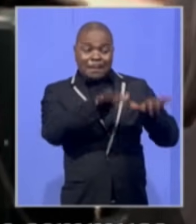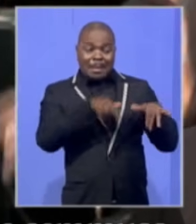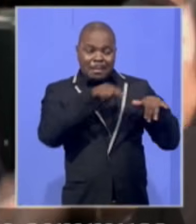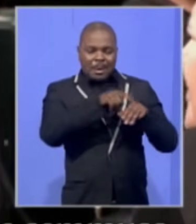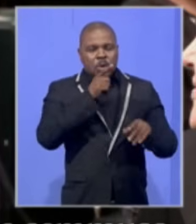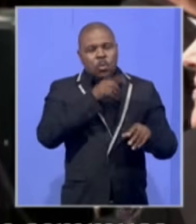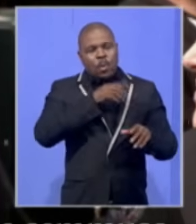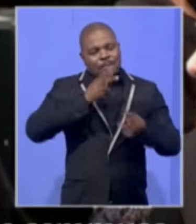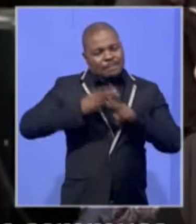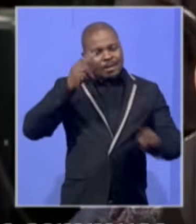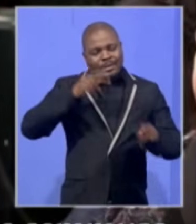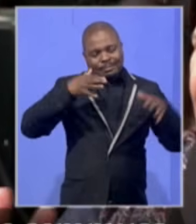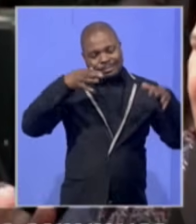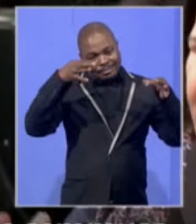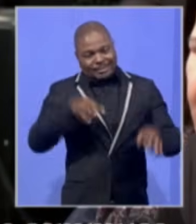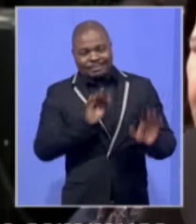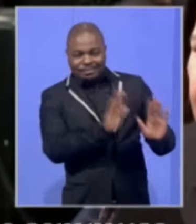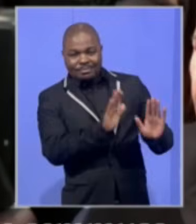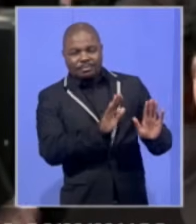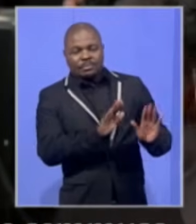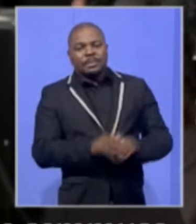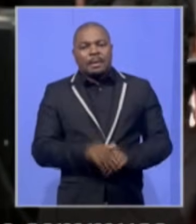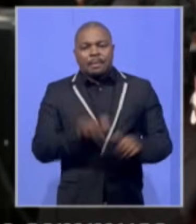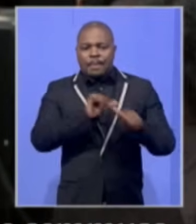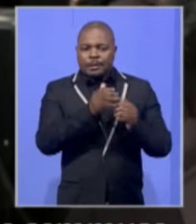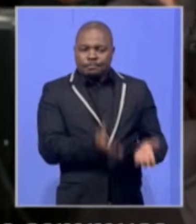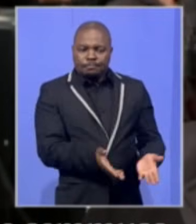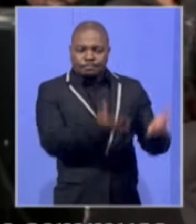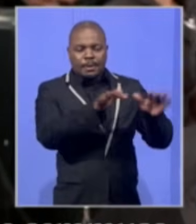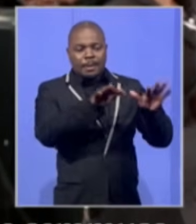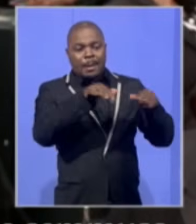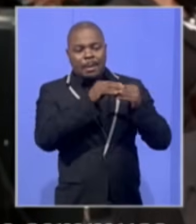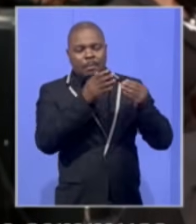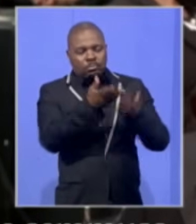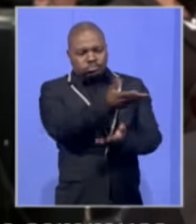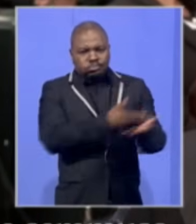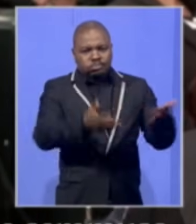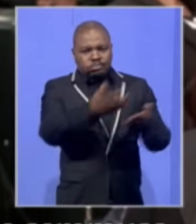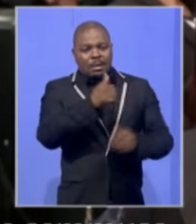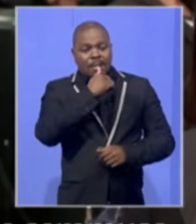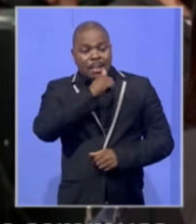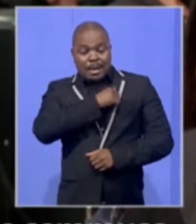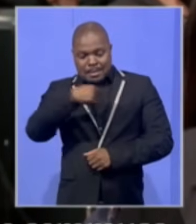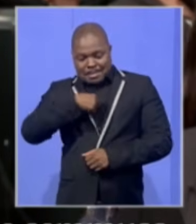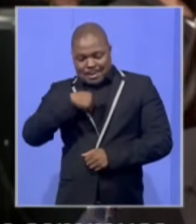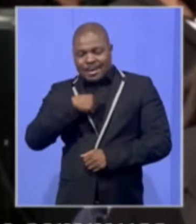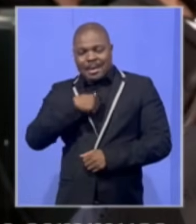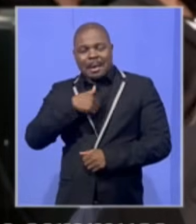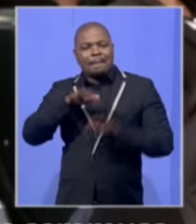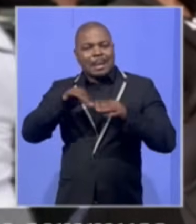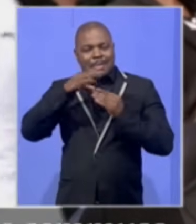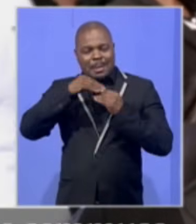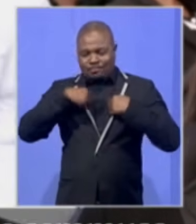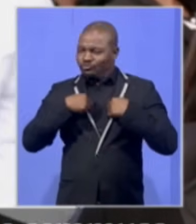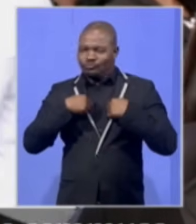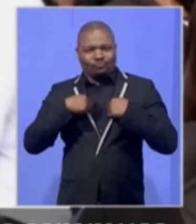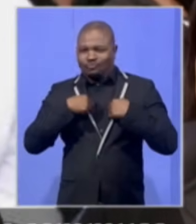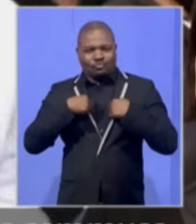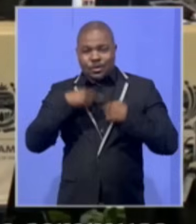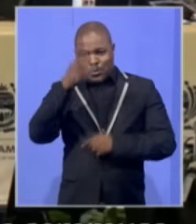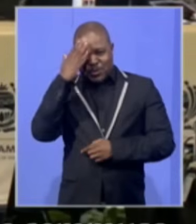the arbiter. So let's leave that to parliamentarians. Fortunately, I'm not a parliamentarian, as you know, so